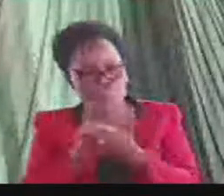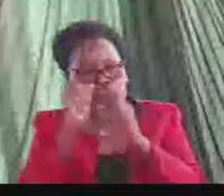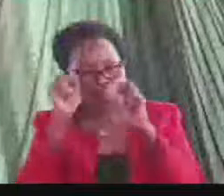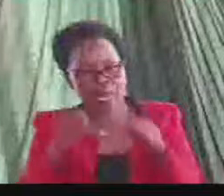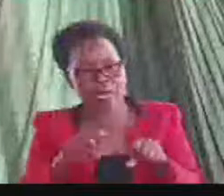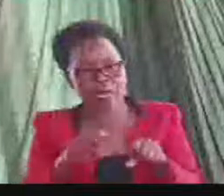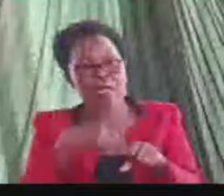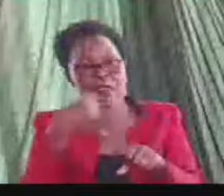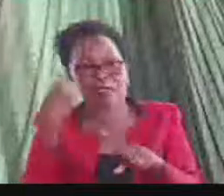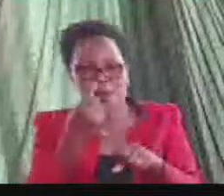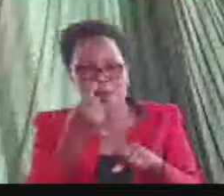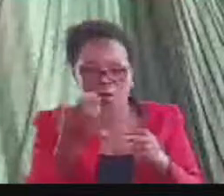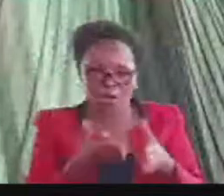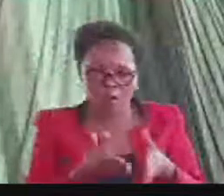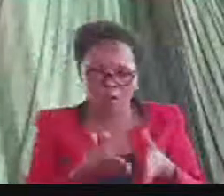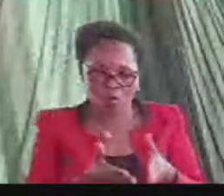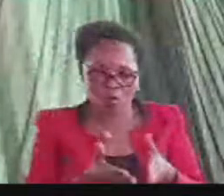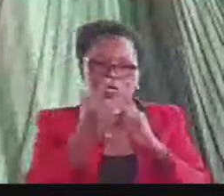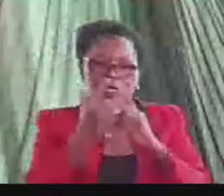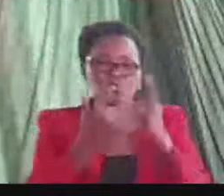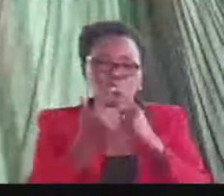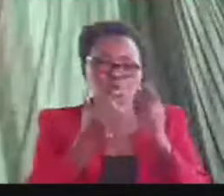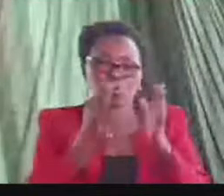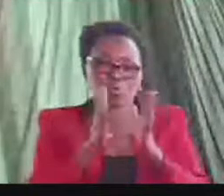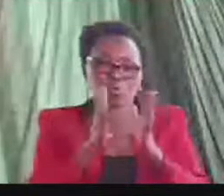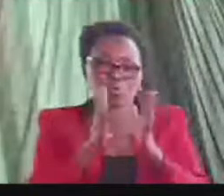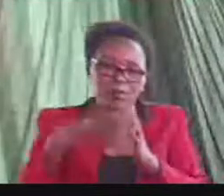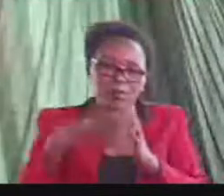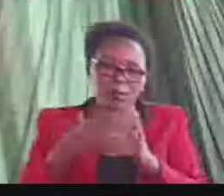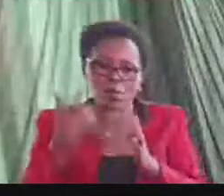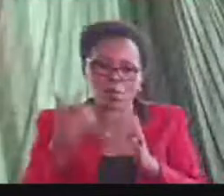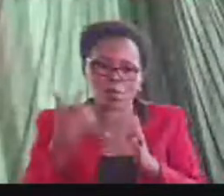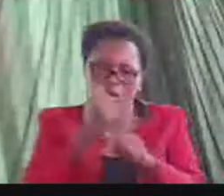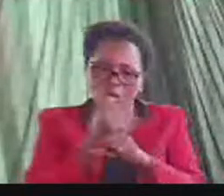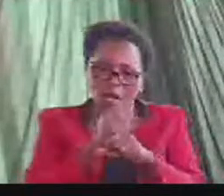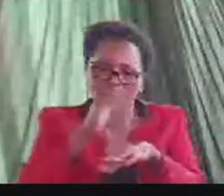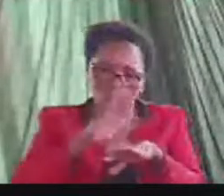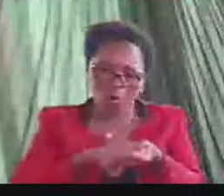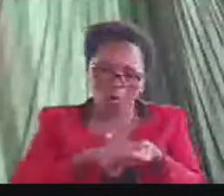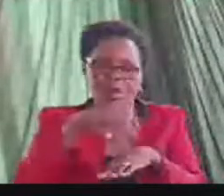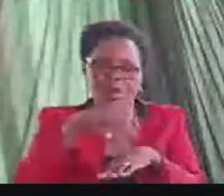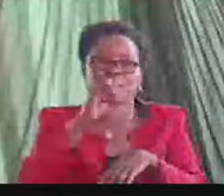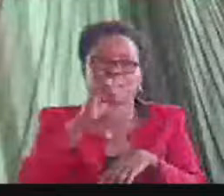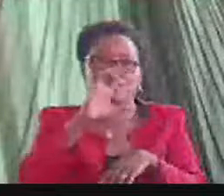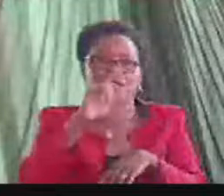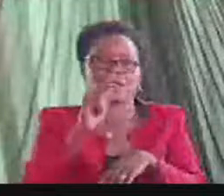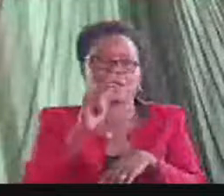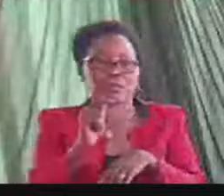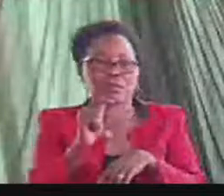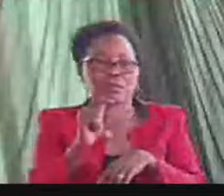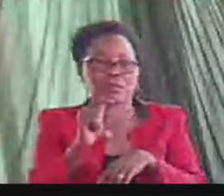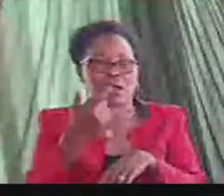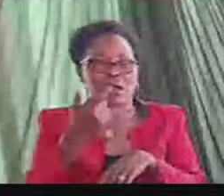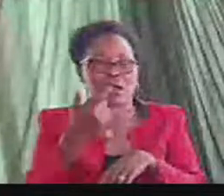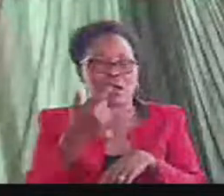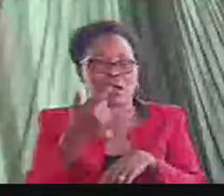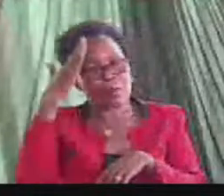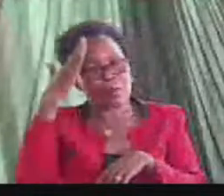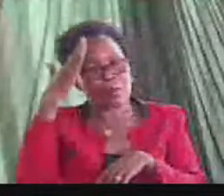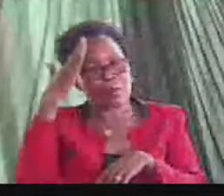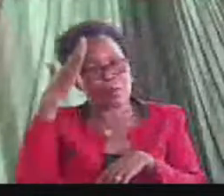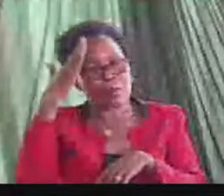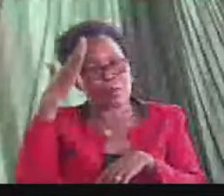is to talk to these people who are working on it. I remember at NSSF would